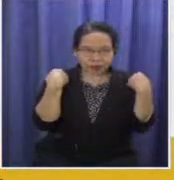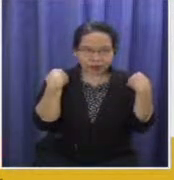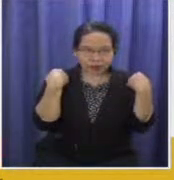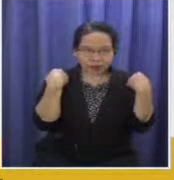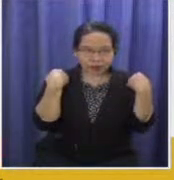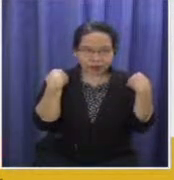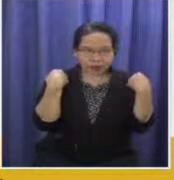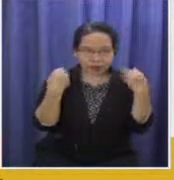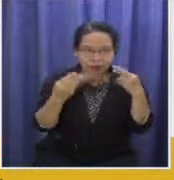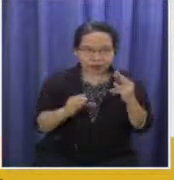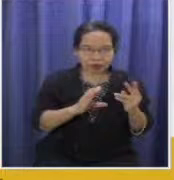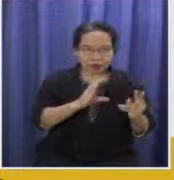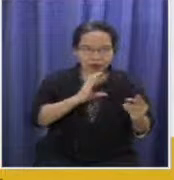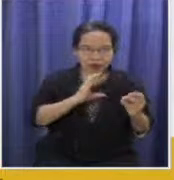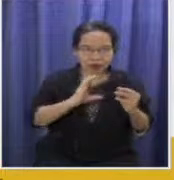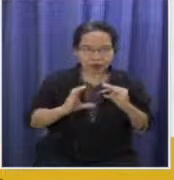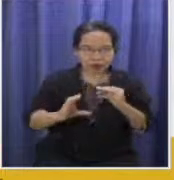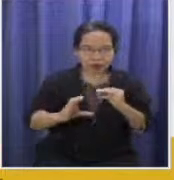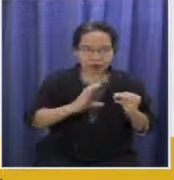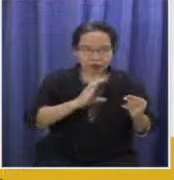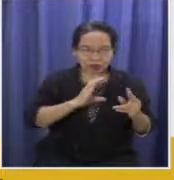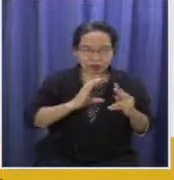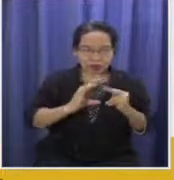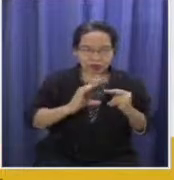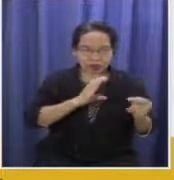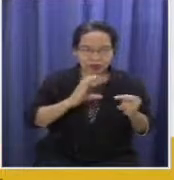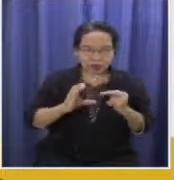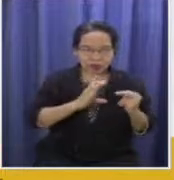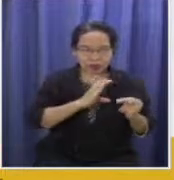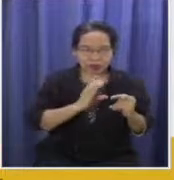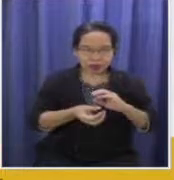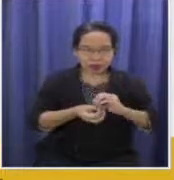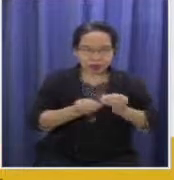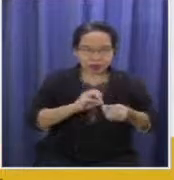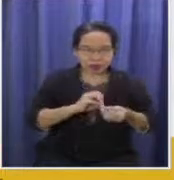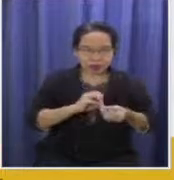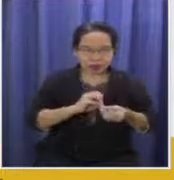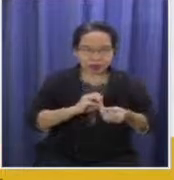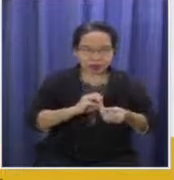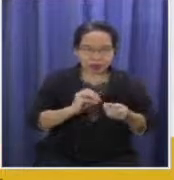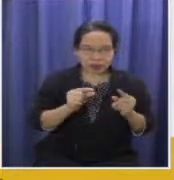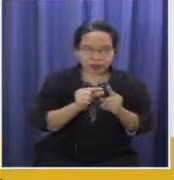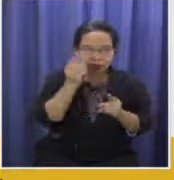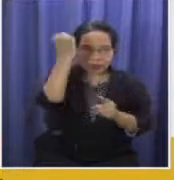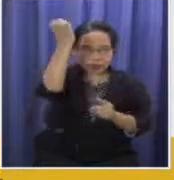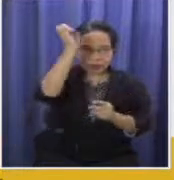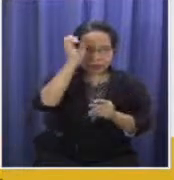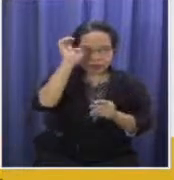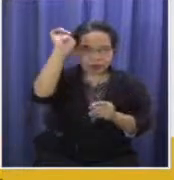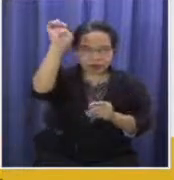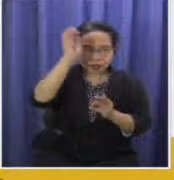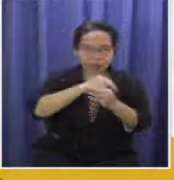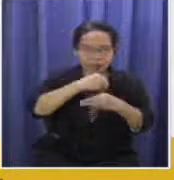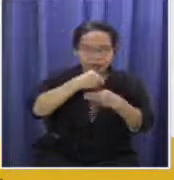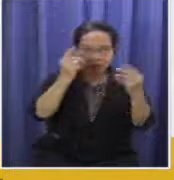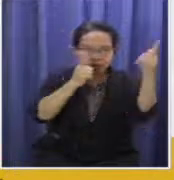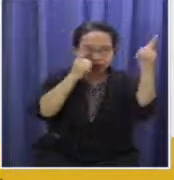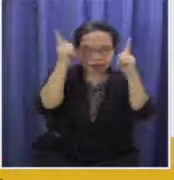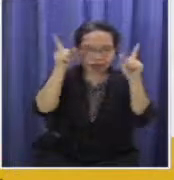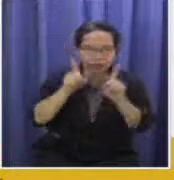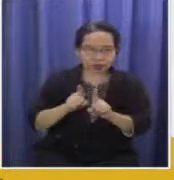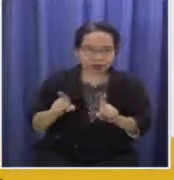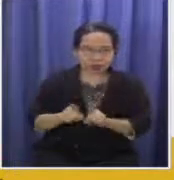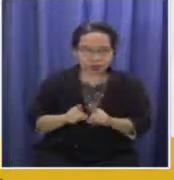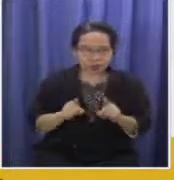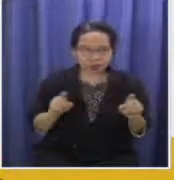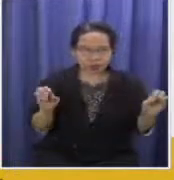its corresponding number. The word "he made the stars" also